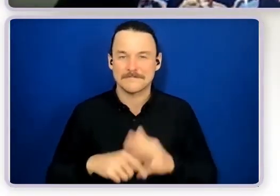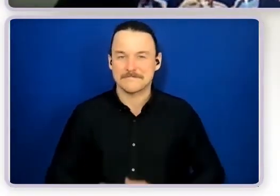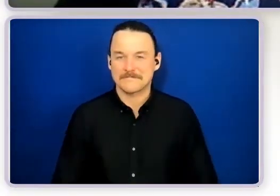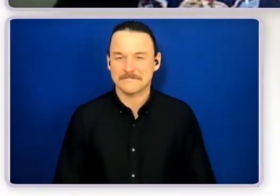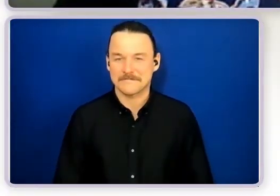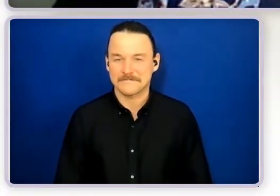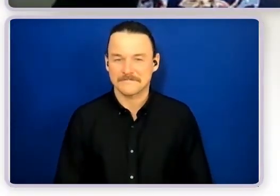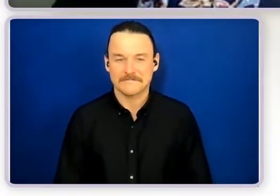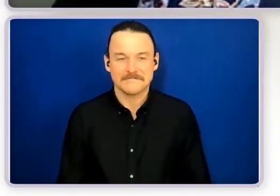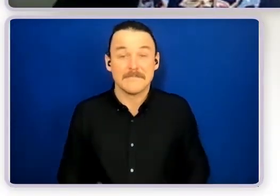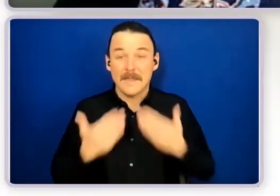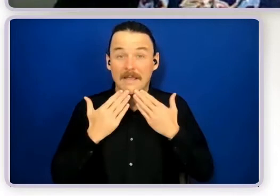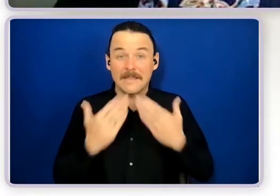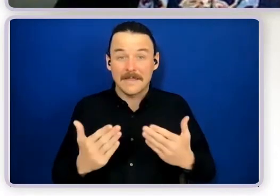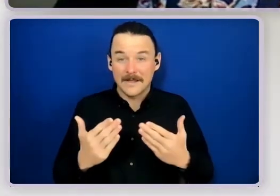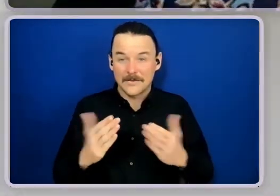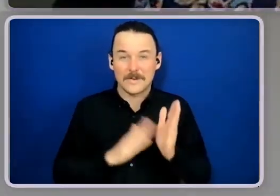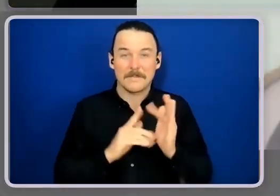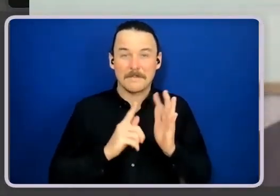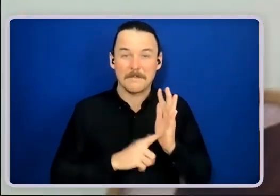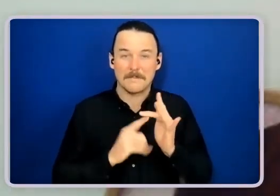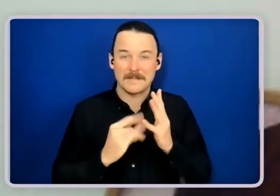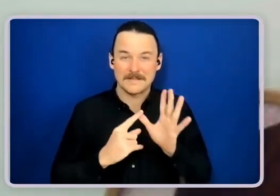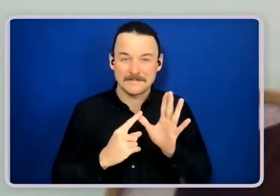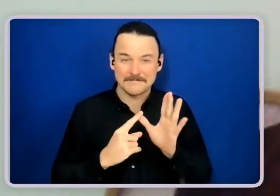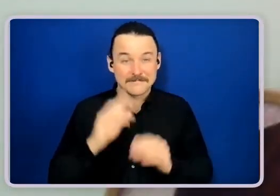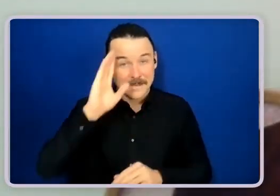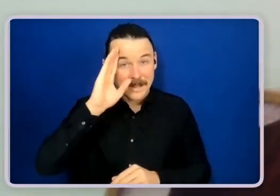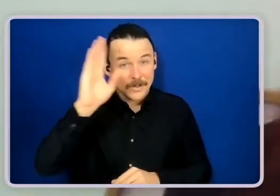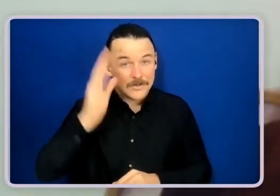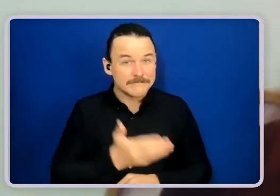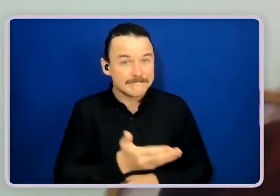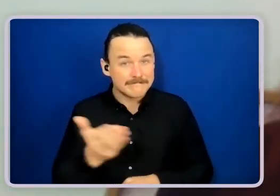Thanks, Melissa, and hello, everybody. I'm glad to be with you today.